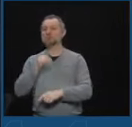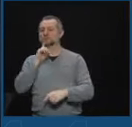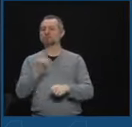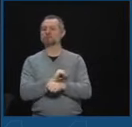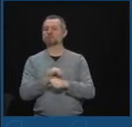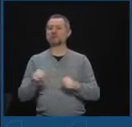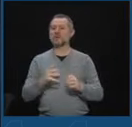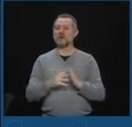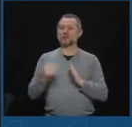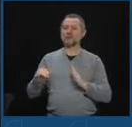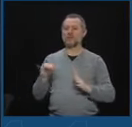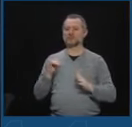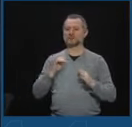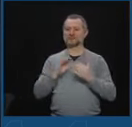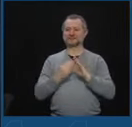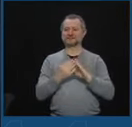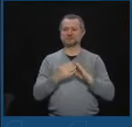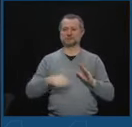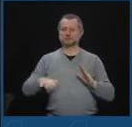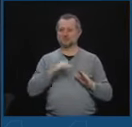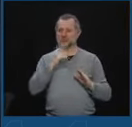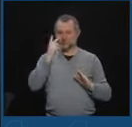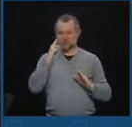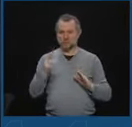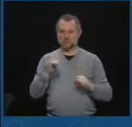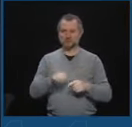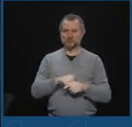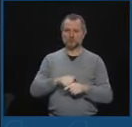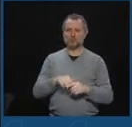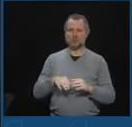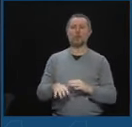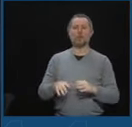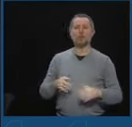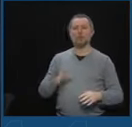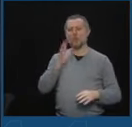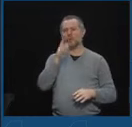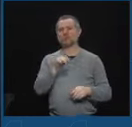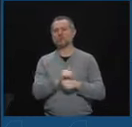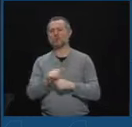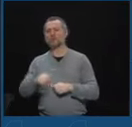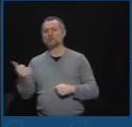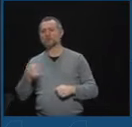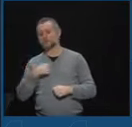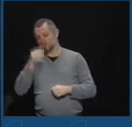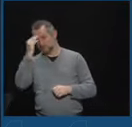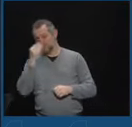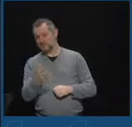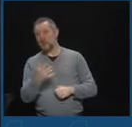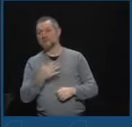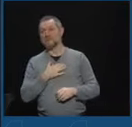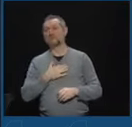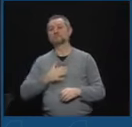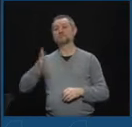been out there. I've been to some of the training out there, and you're going to be joined by others. And I want you to know, in my state of the state address and